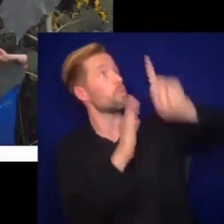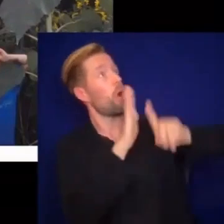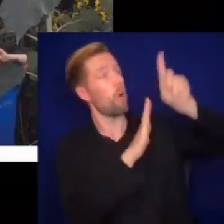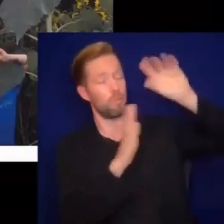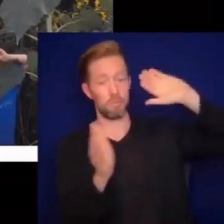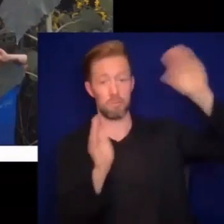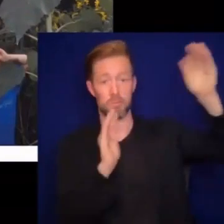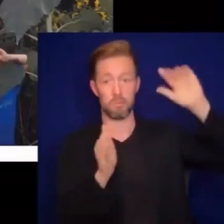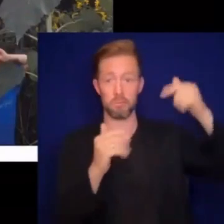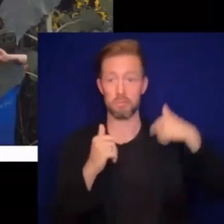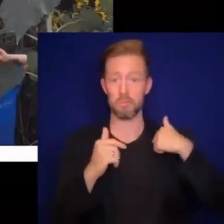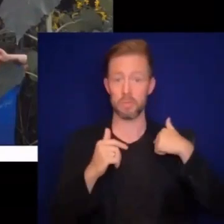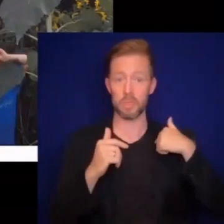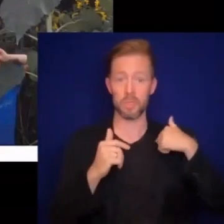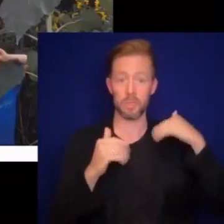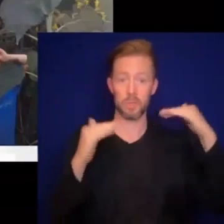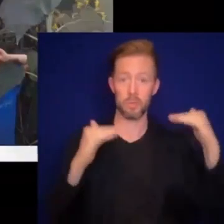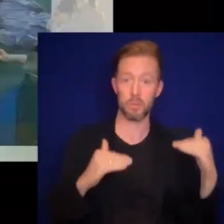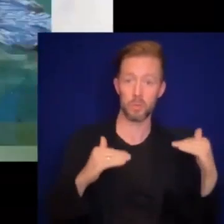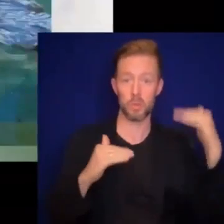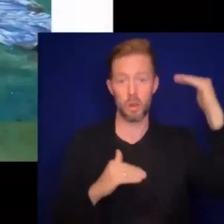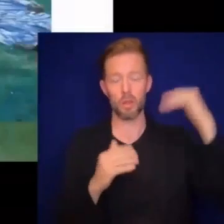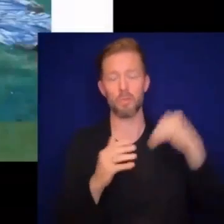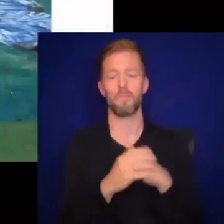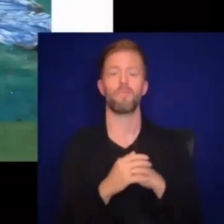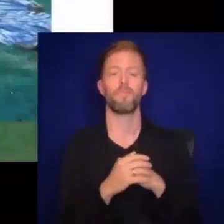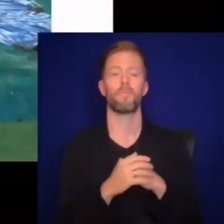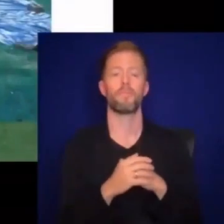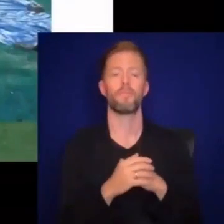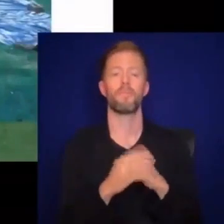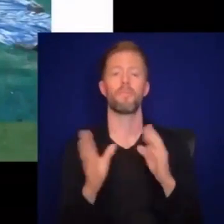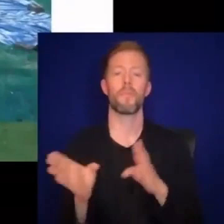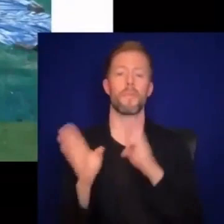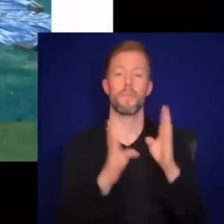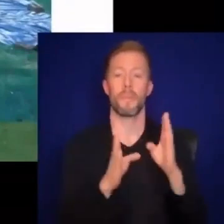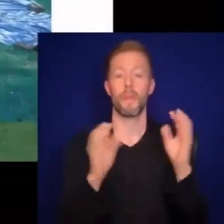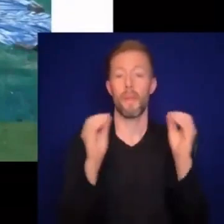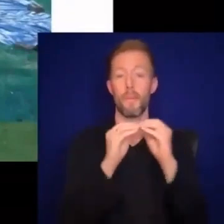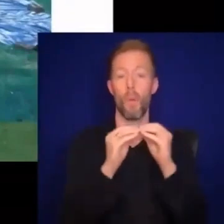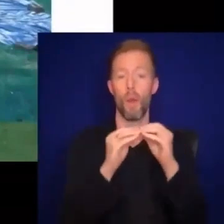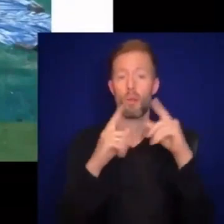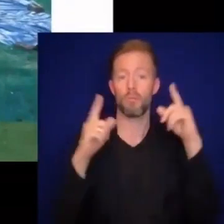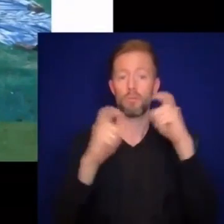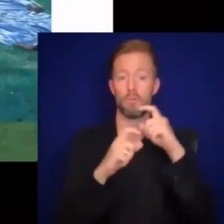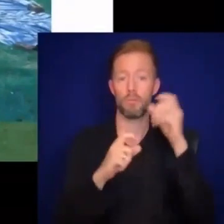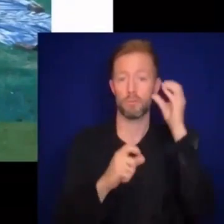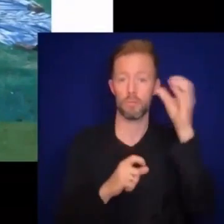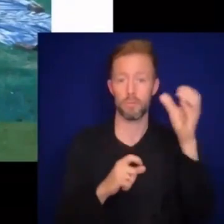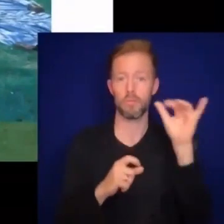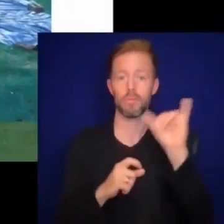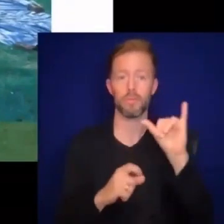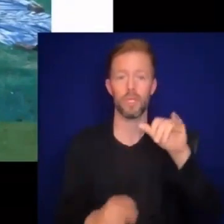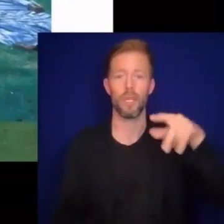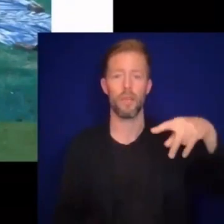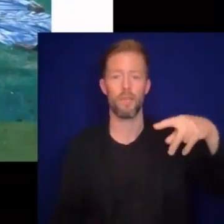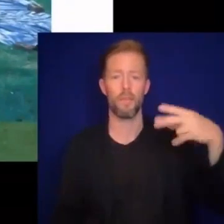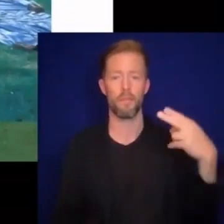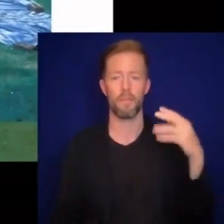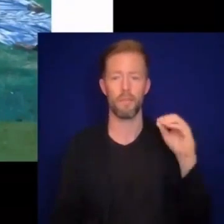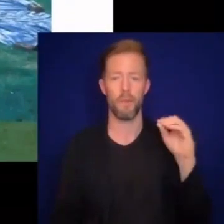of my slide. Or what about more complicated concepts